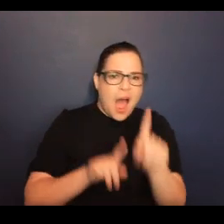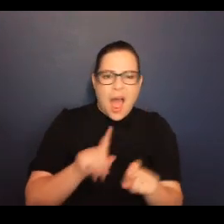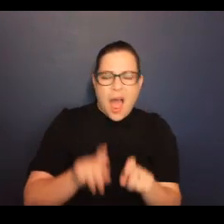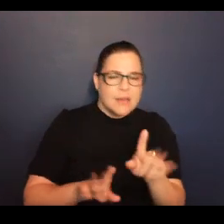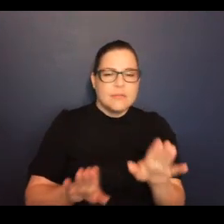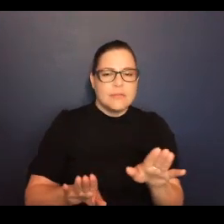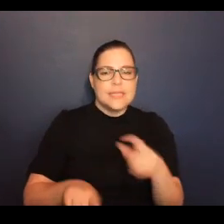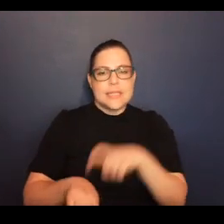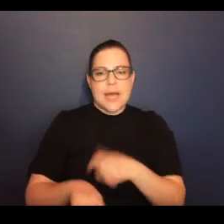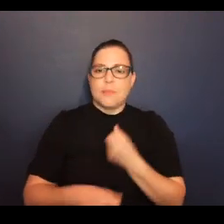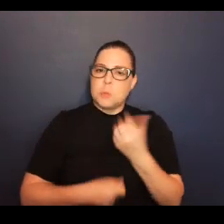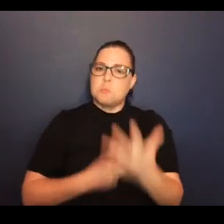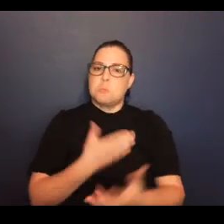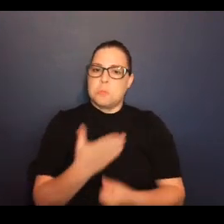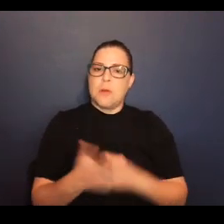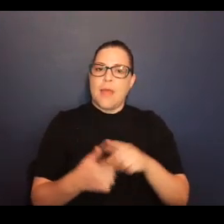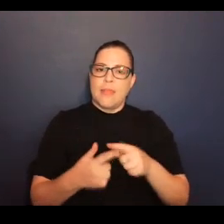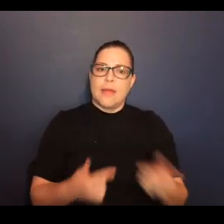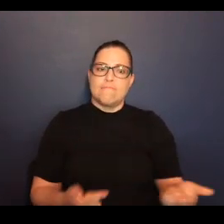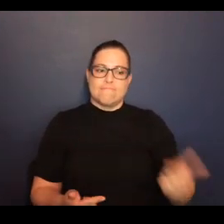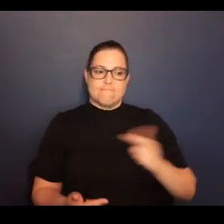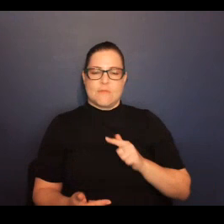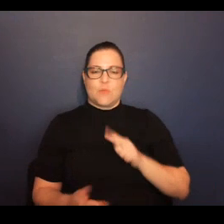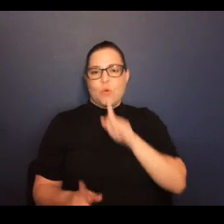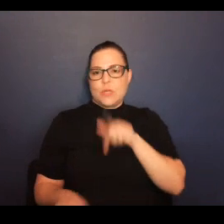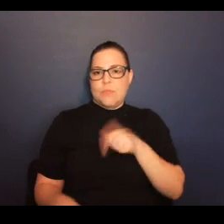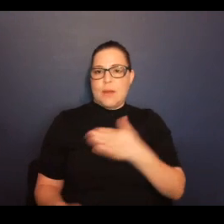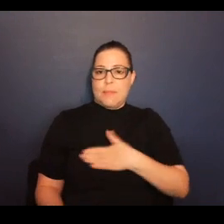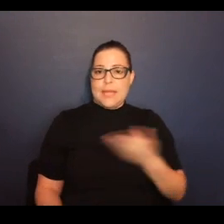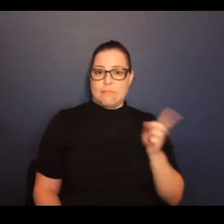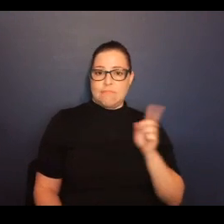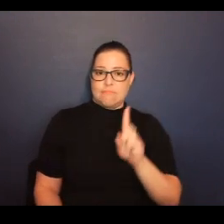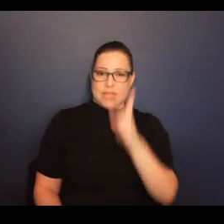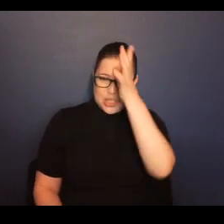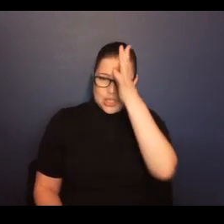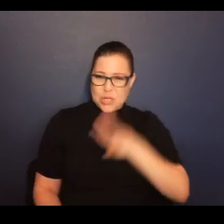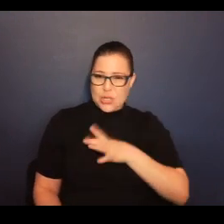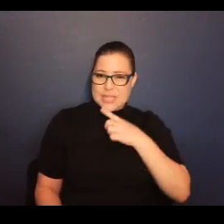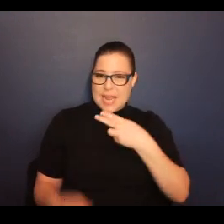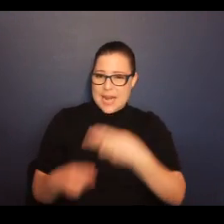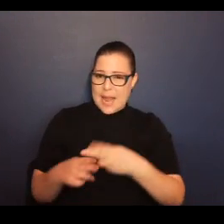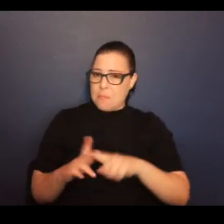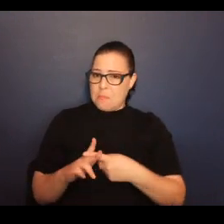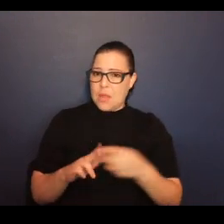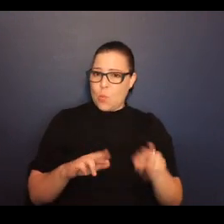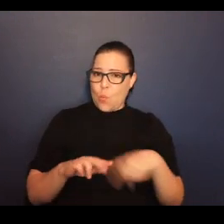and then we'll respond afterwards with staff. All right, please approach the podium, sir. State your name and begin when you're ready.